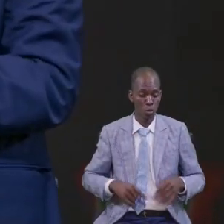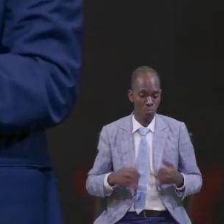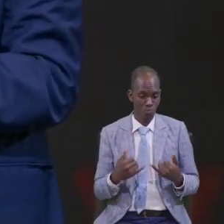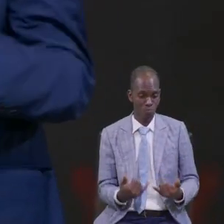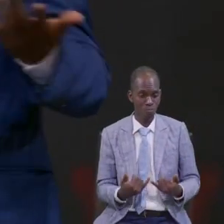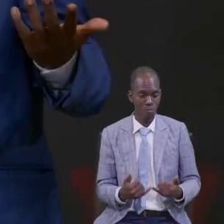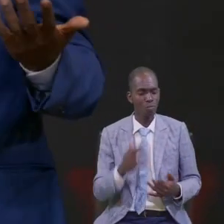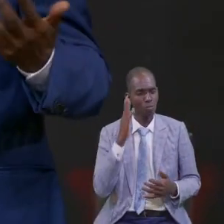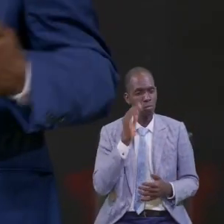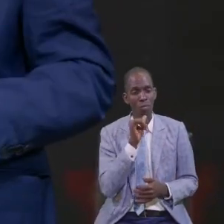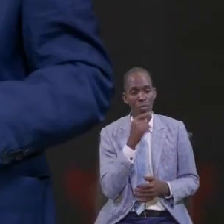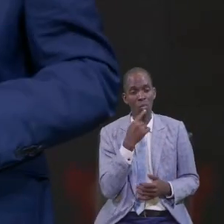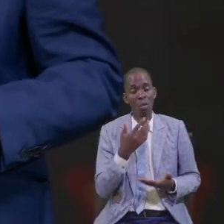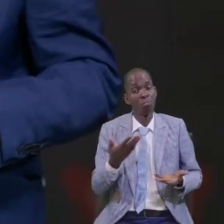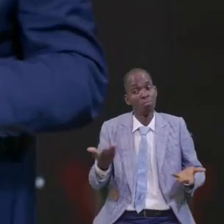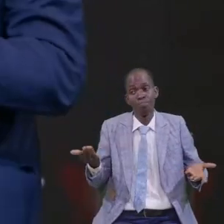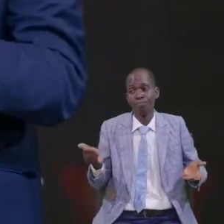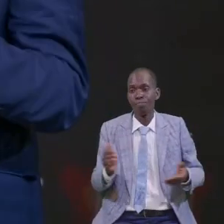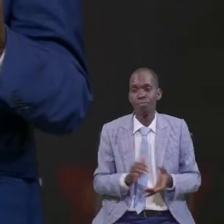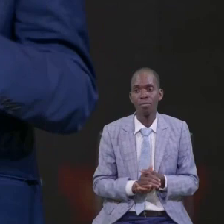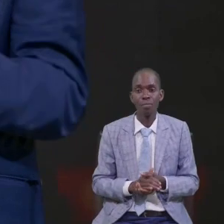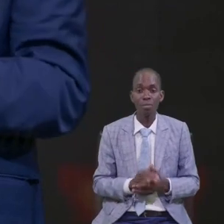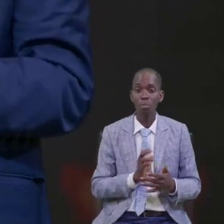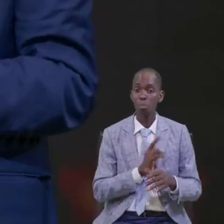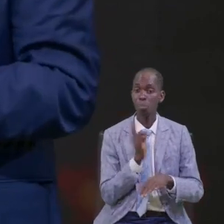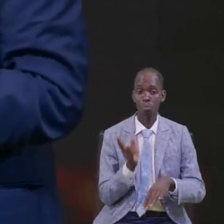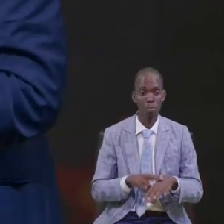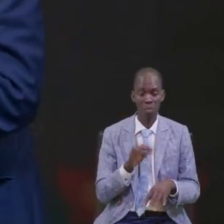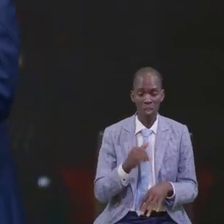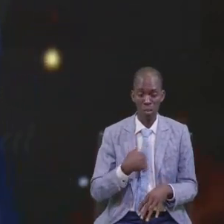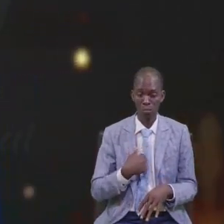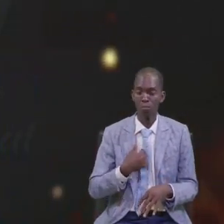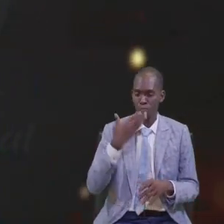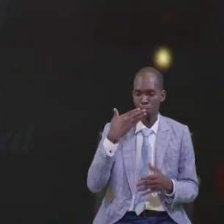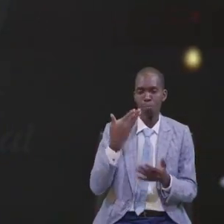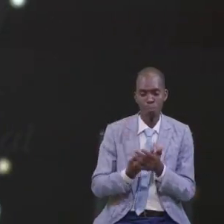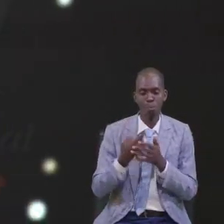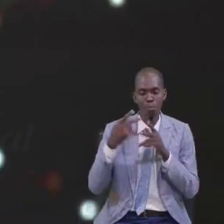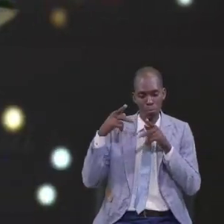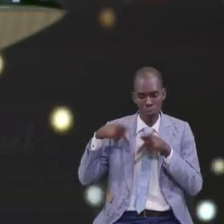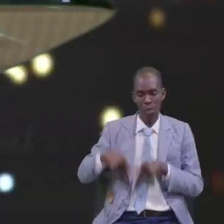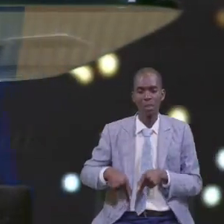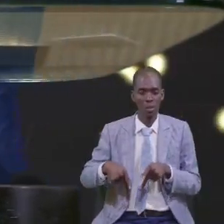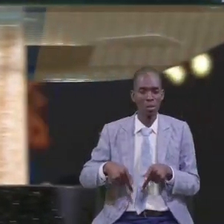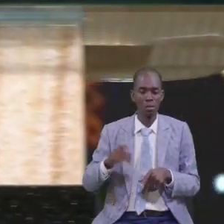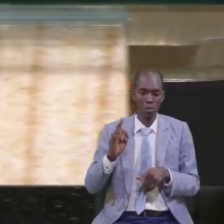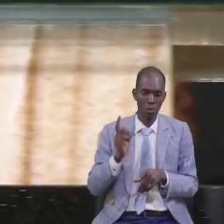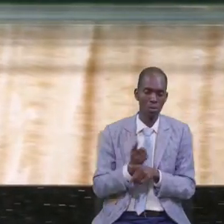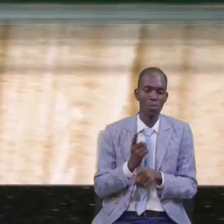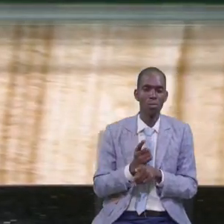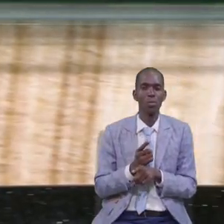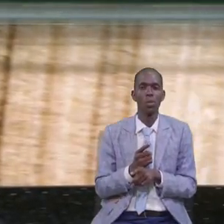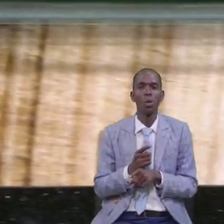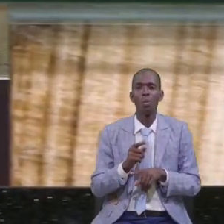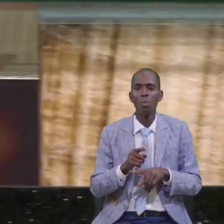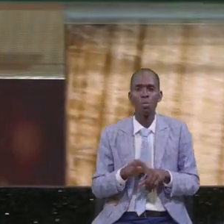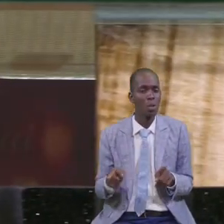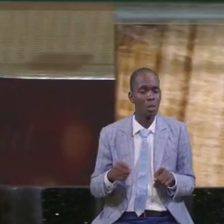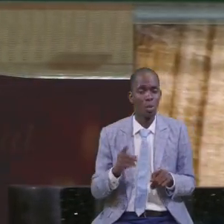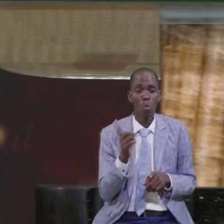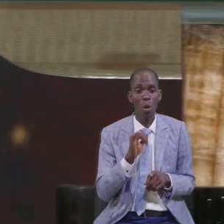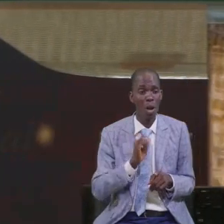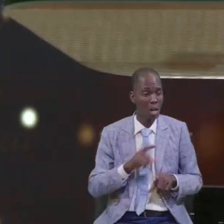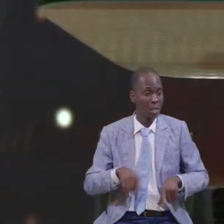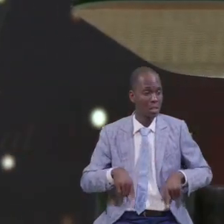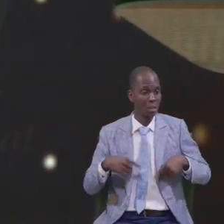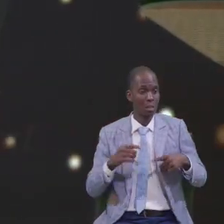not say, well, normally I'm good, but you know, the environment in which I